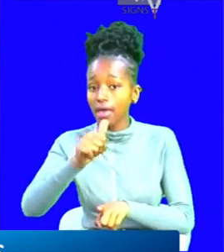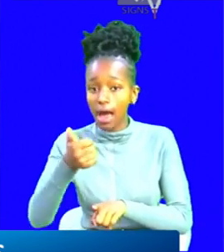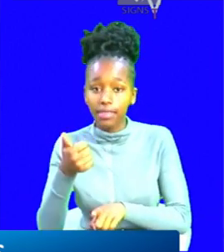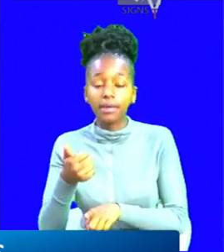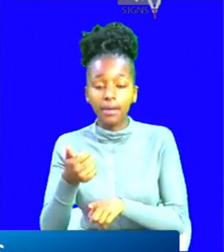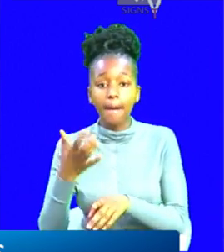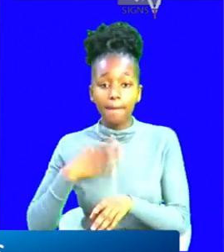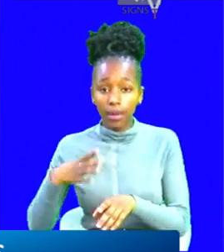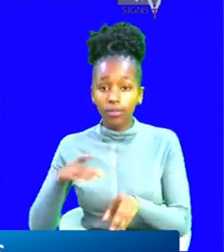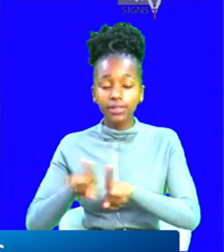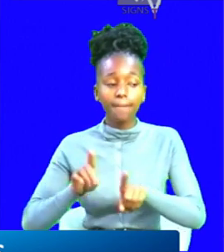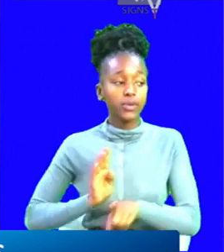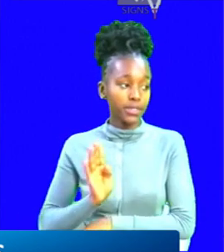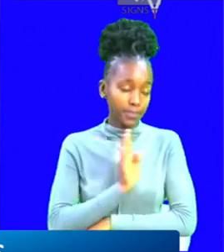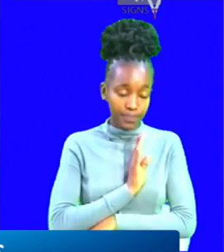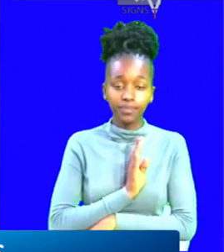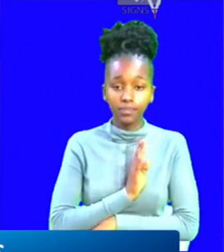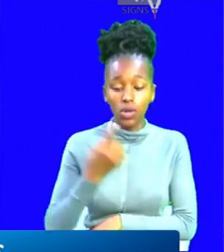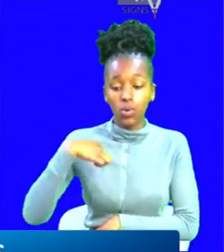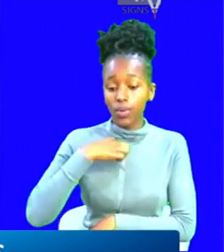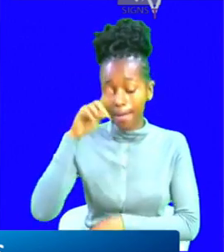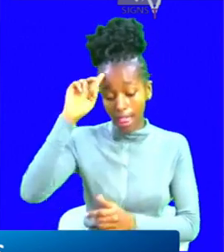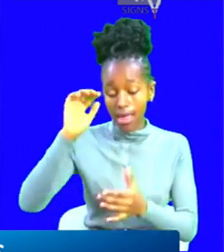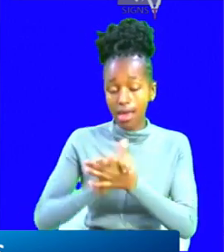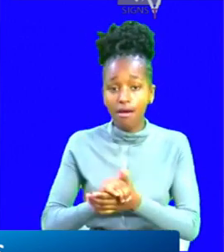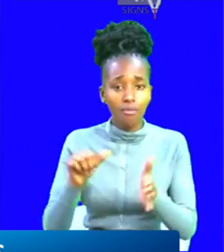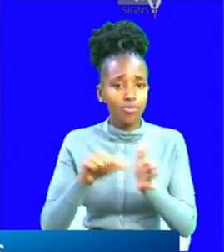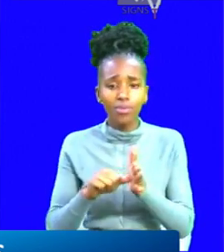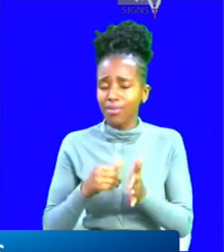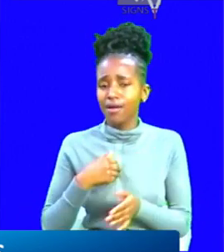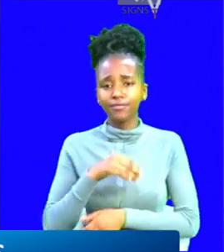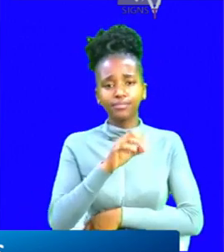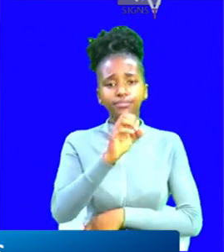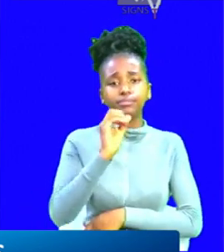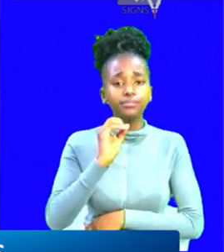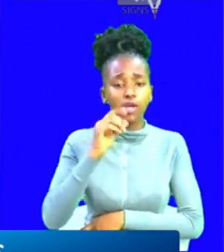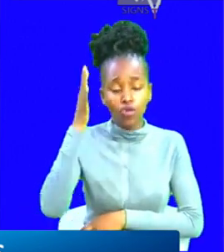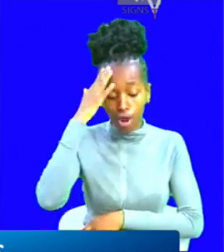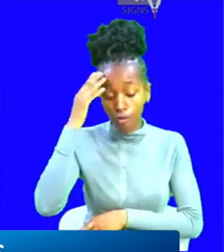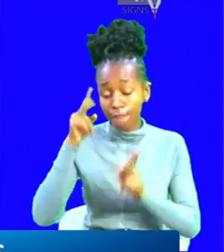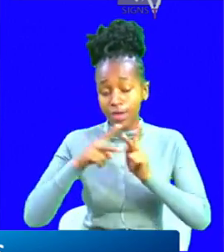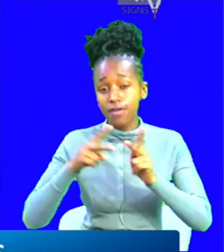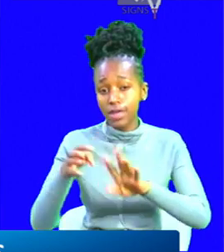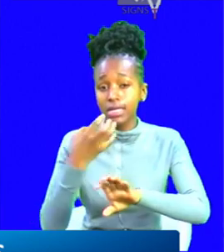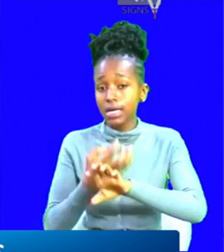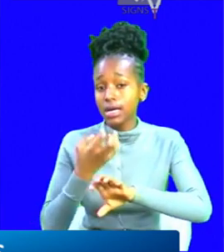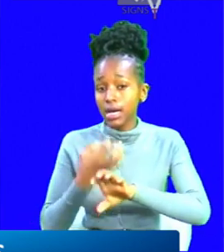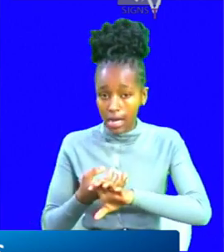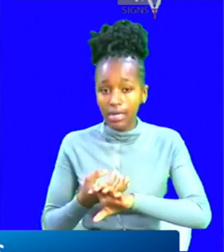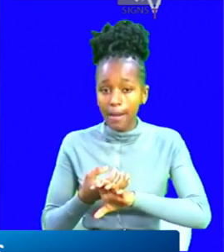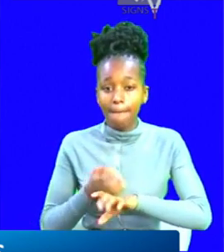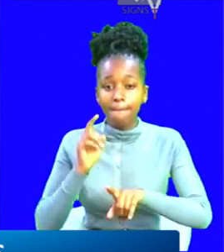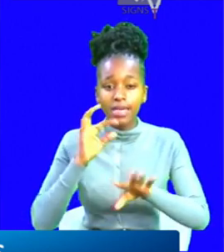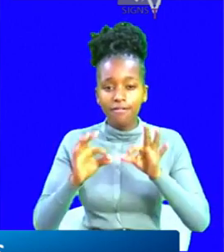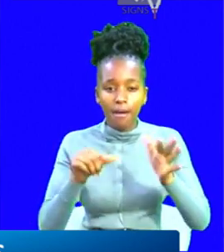and bodies. We believe that there is no problem, however difficult, that cannot be resolved